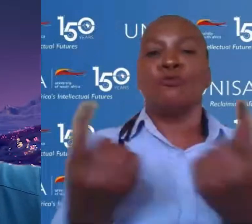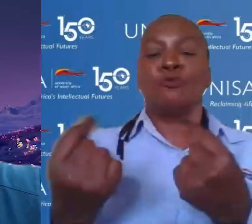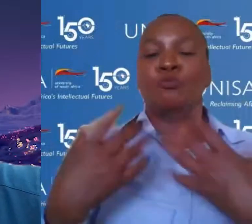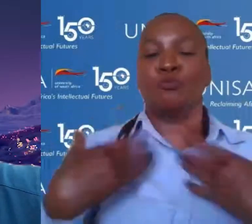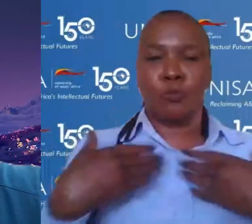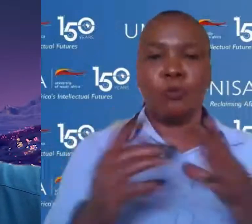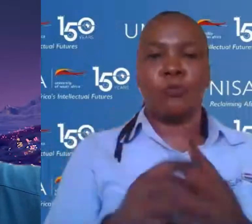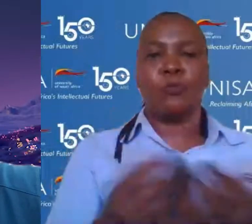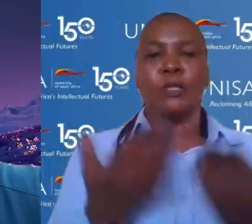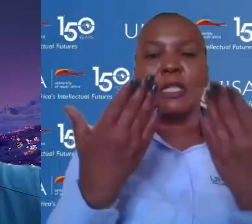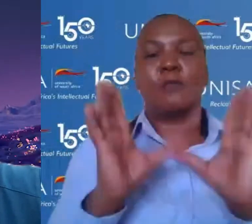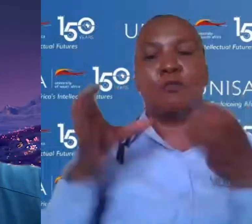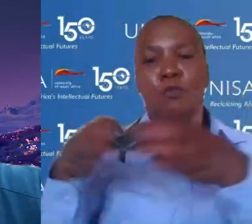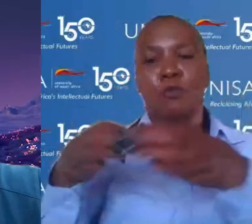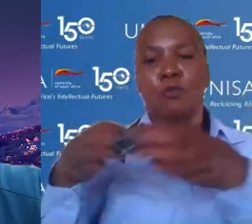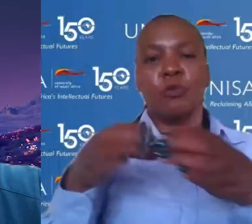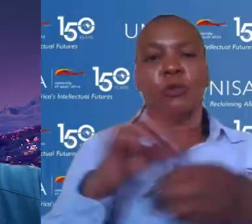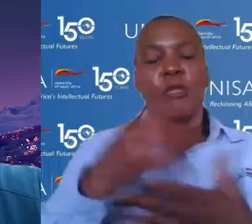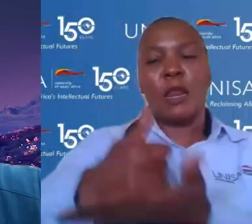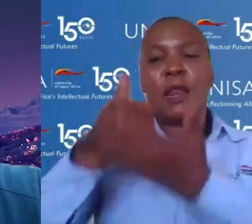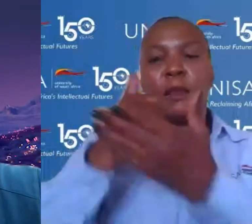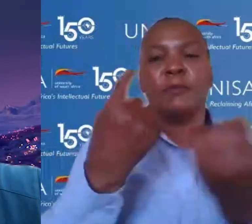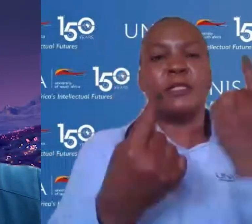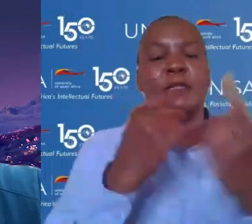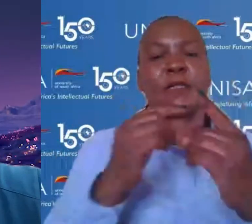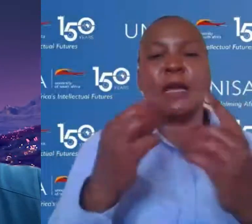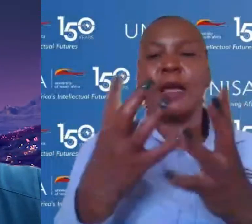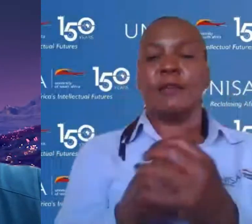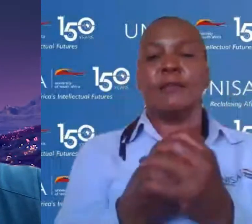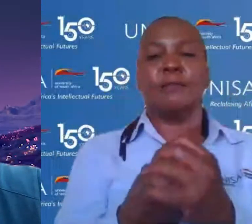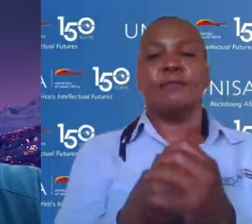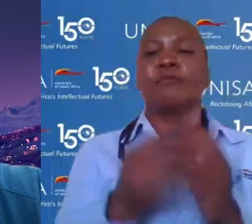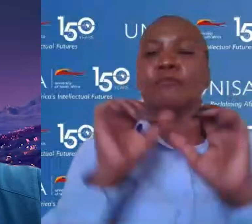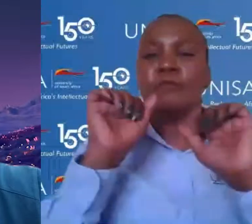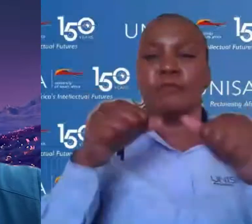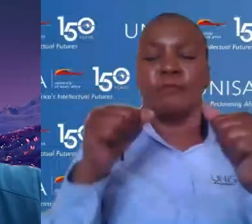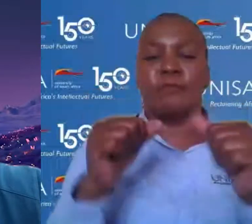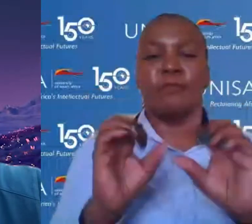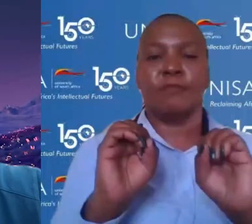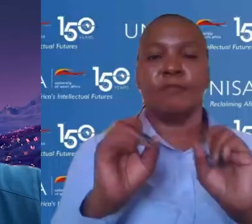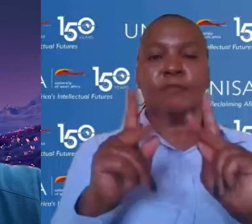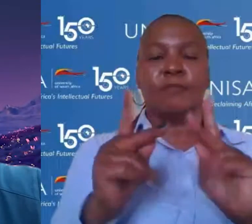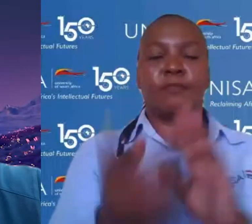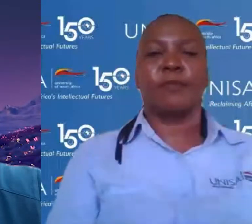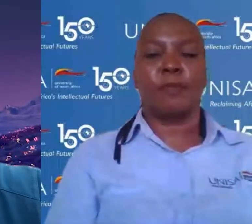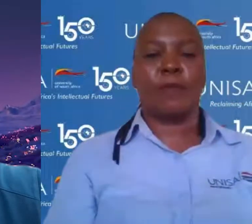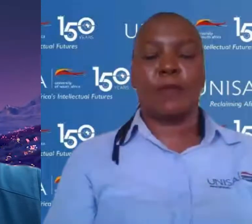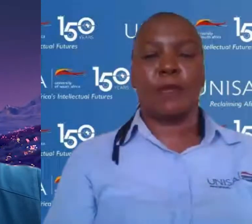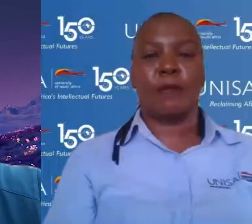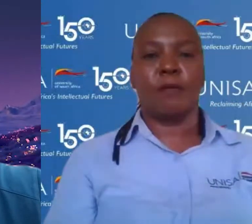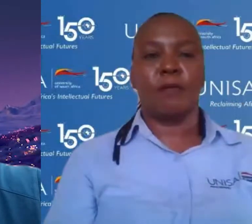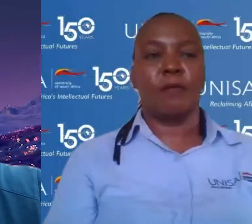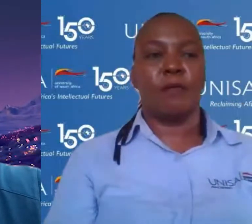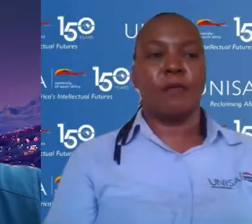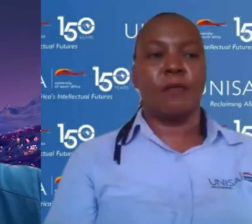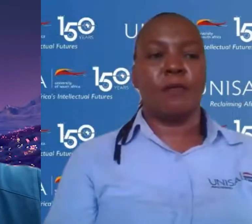groups so that you can help each other. Okay. Let me see. Do we